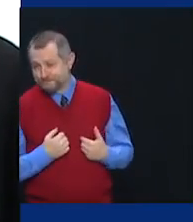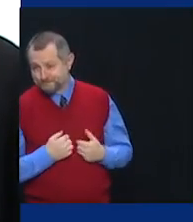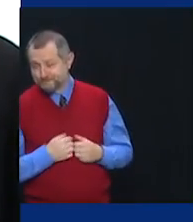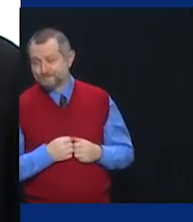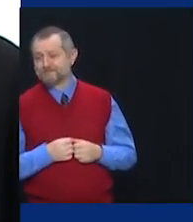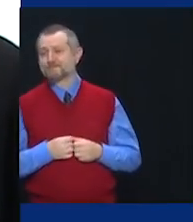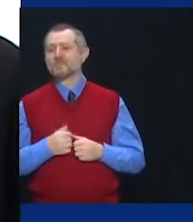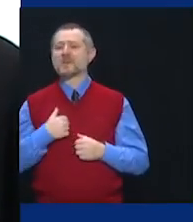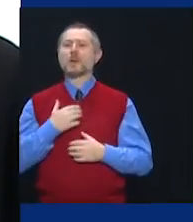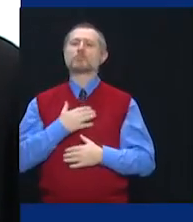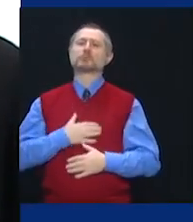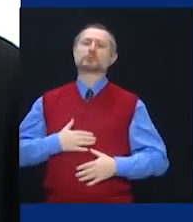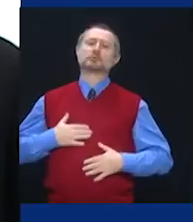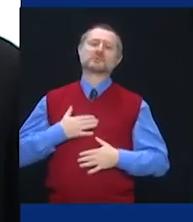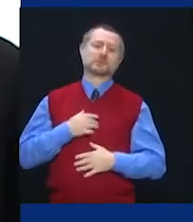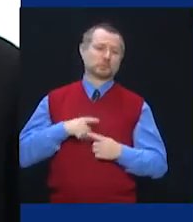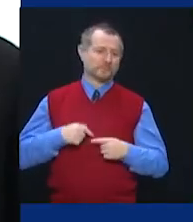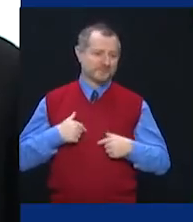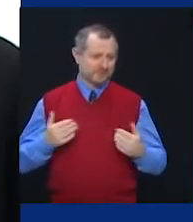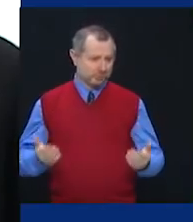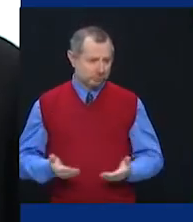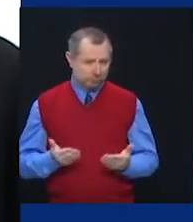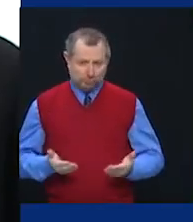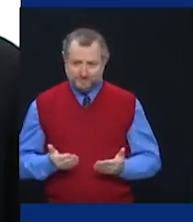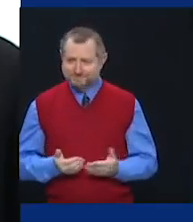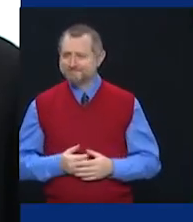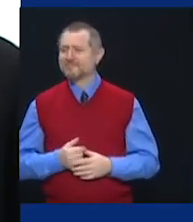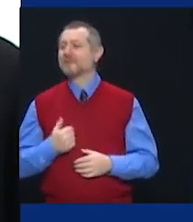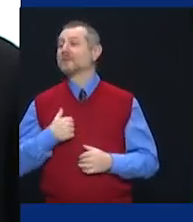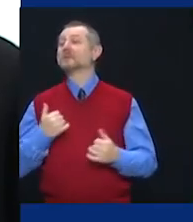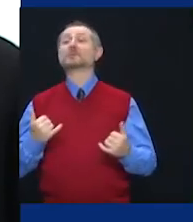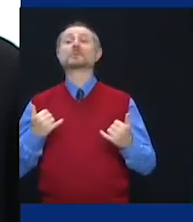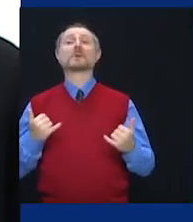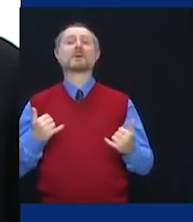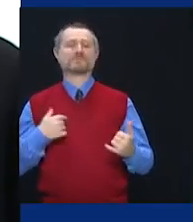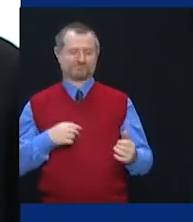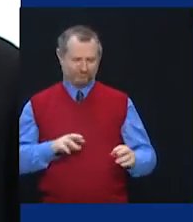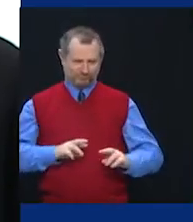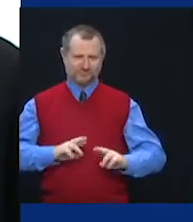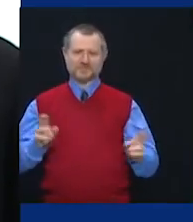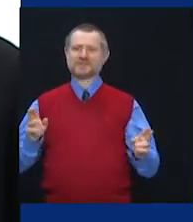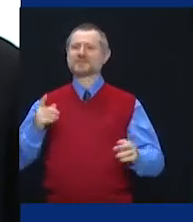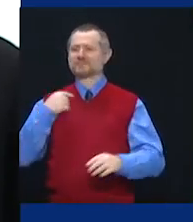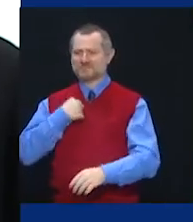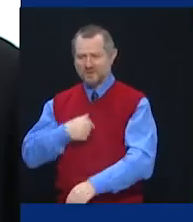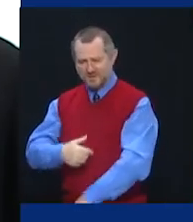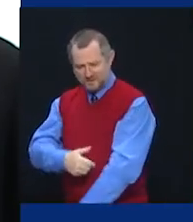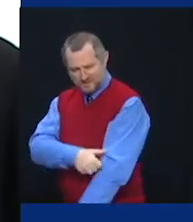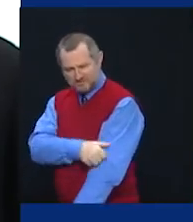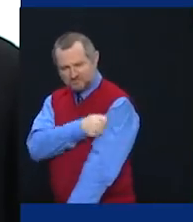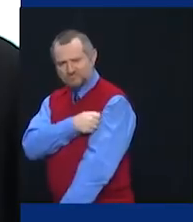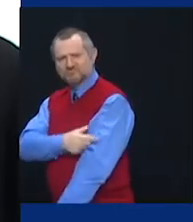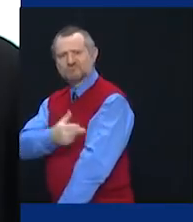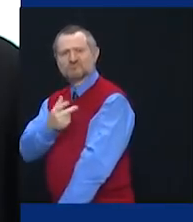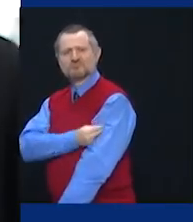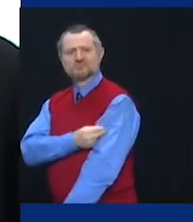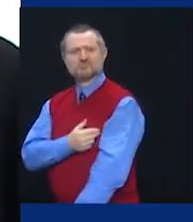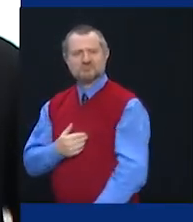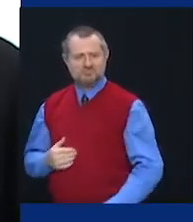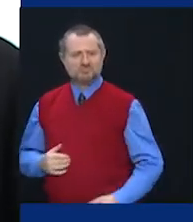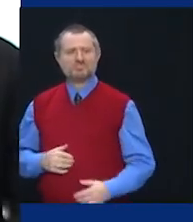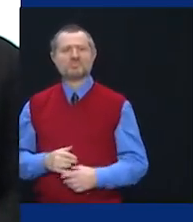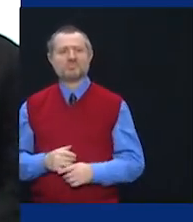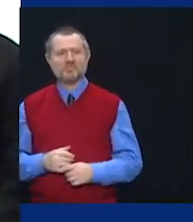here as I am personally preparing to take the vaccine on today. Again, I want